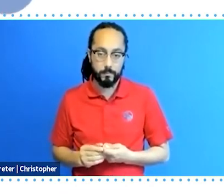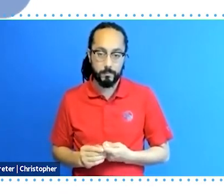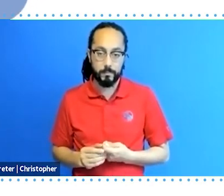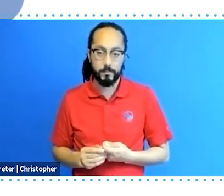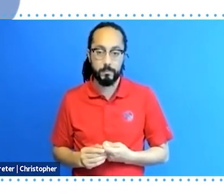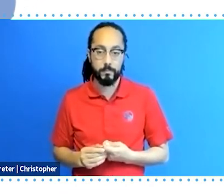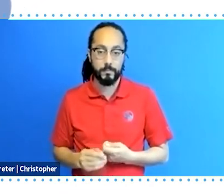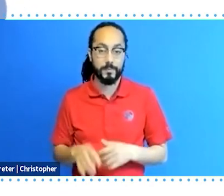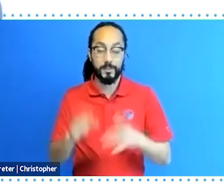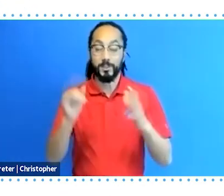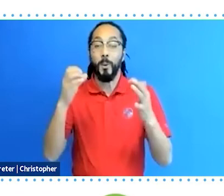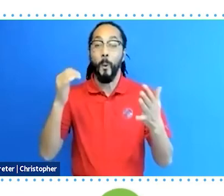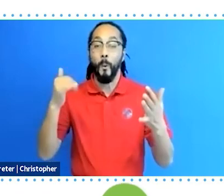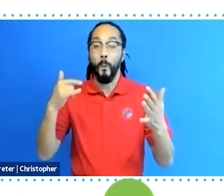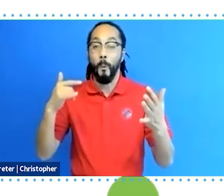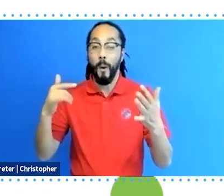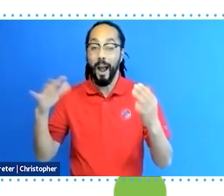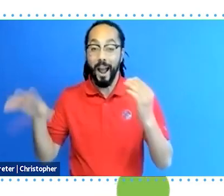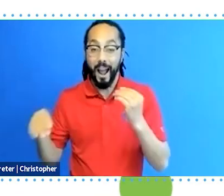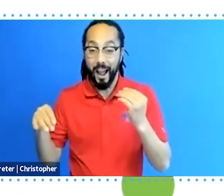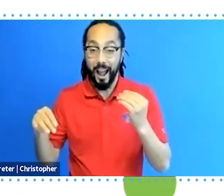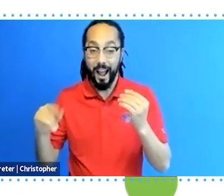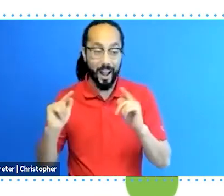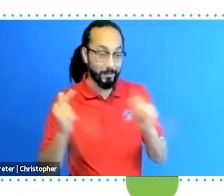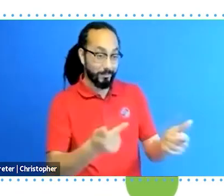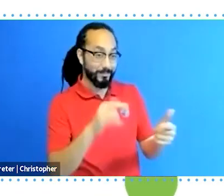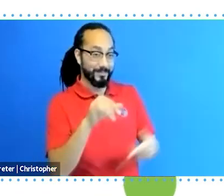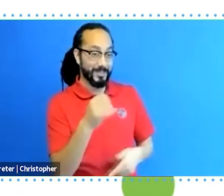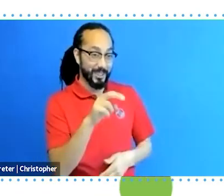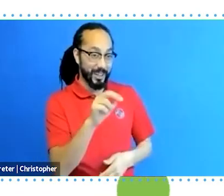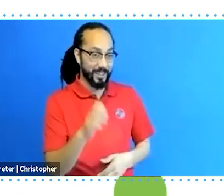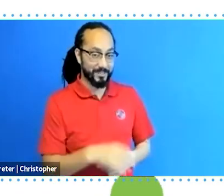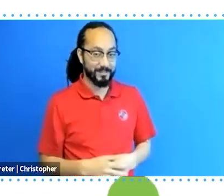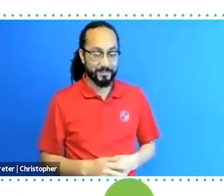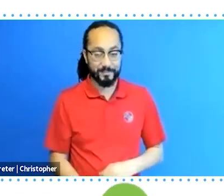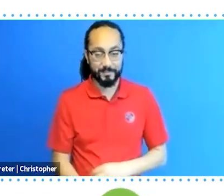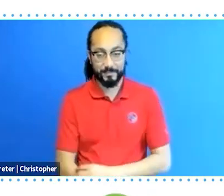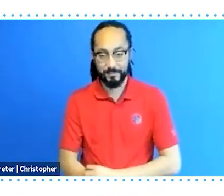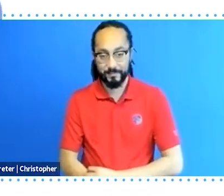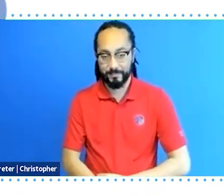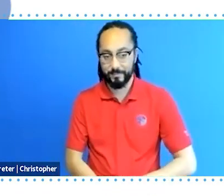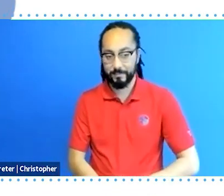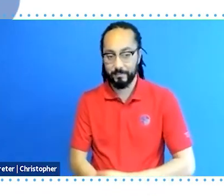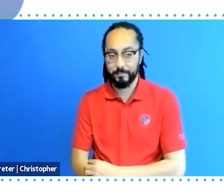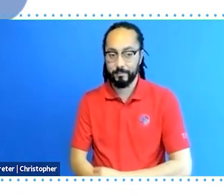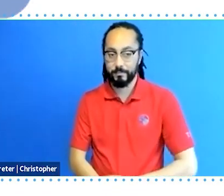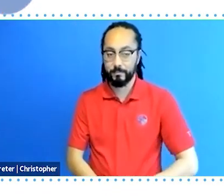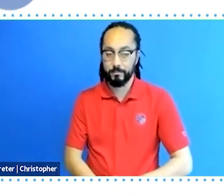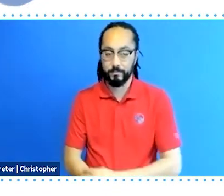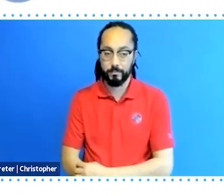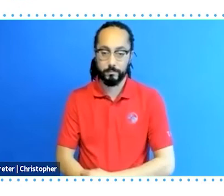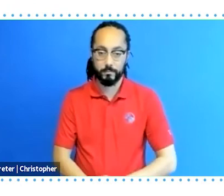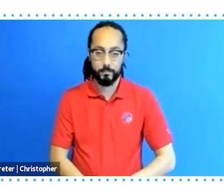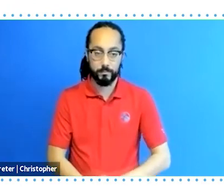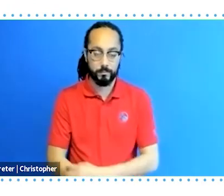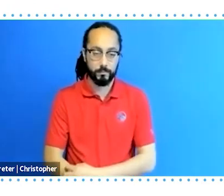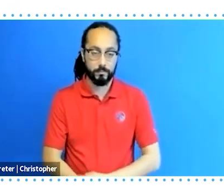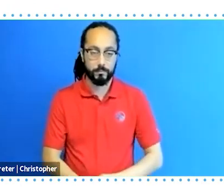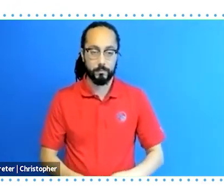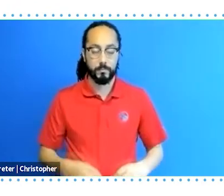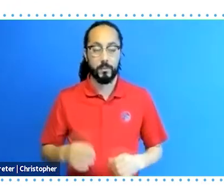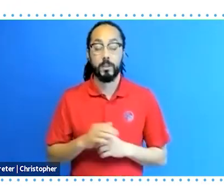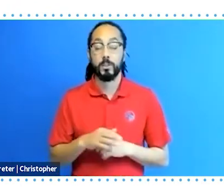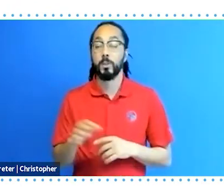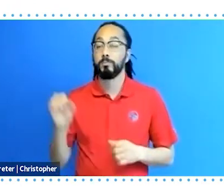Jeanne? Yes, okay. So I think then that goes sort of back to this was created and